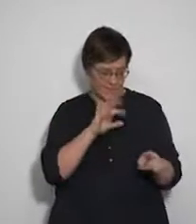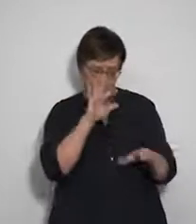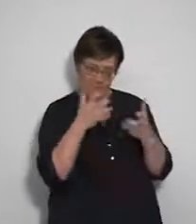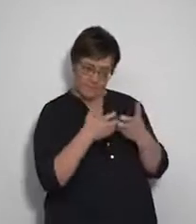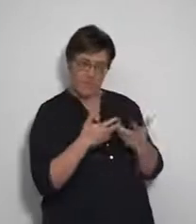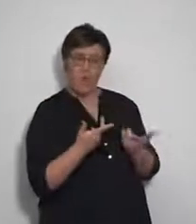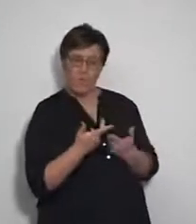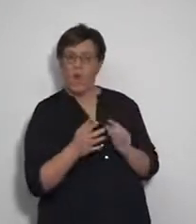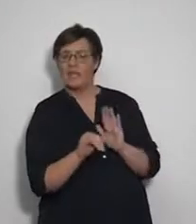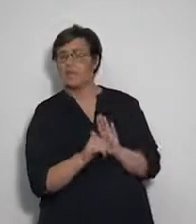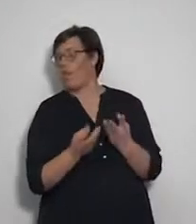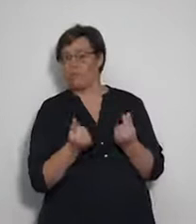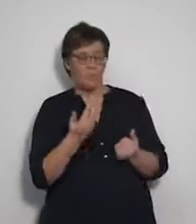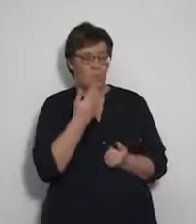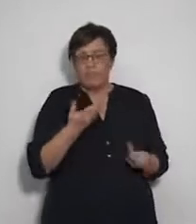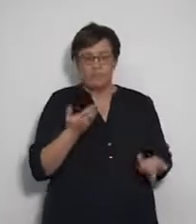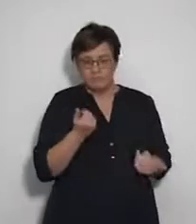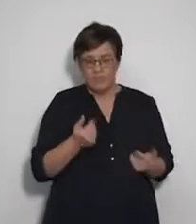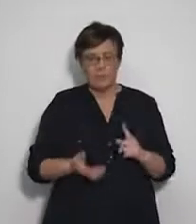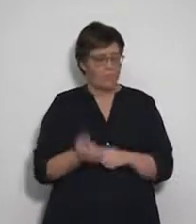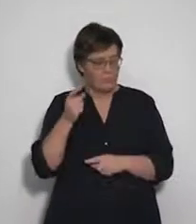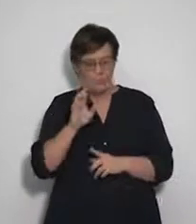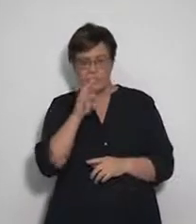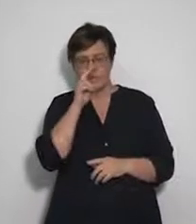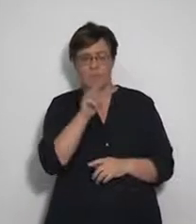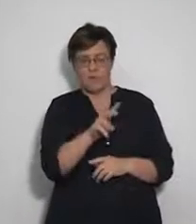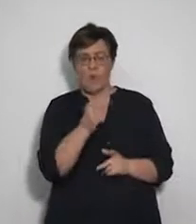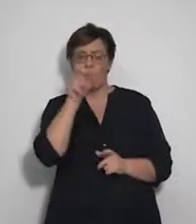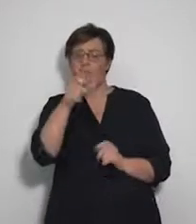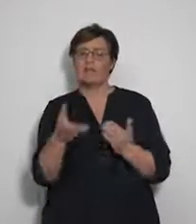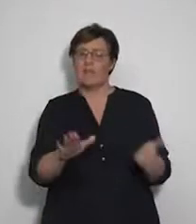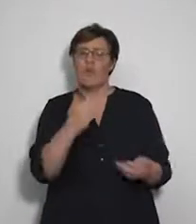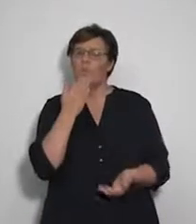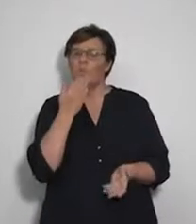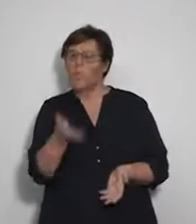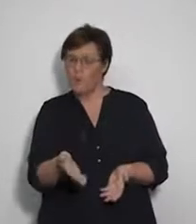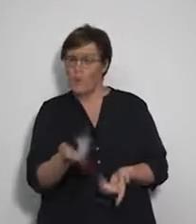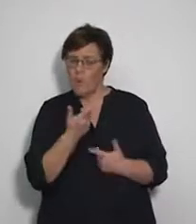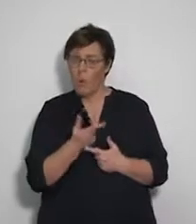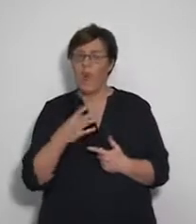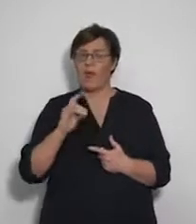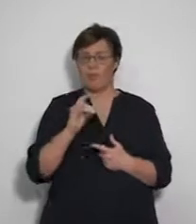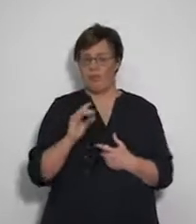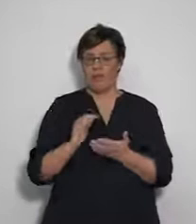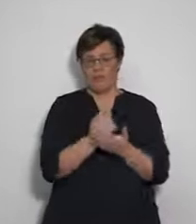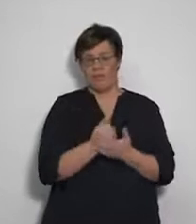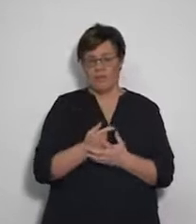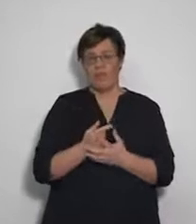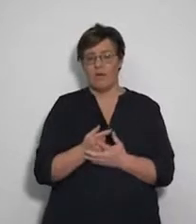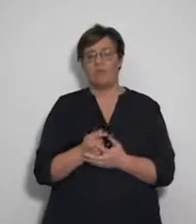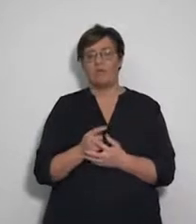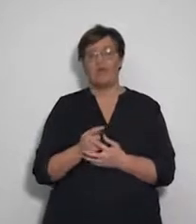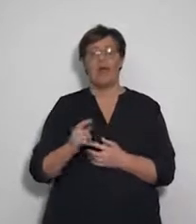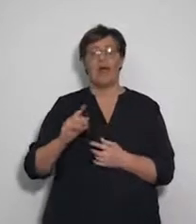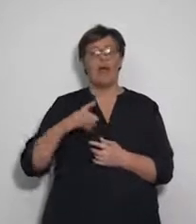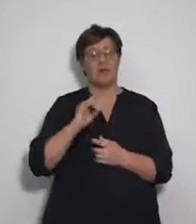at missing identities of individuals that have been found, deceased individuals. Also in the conservation of animals, where trade